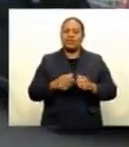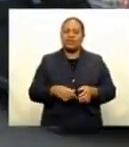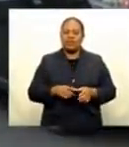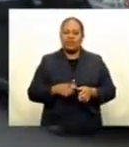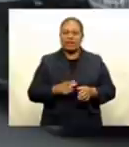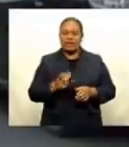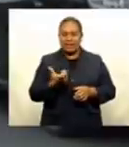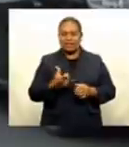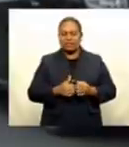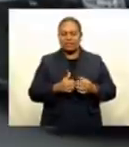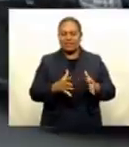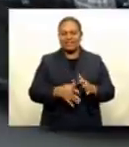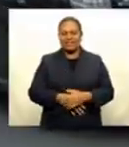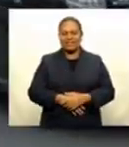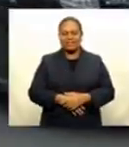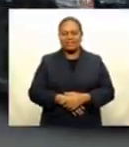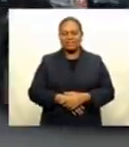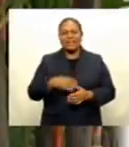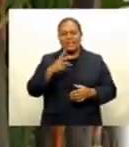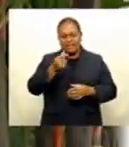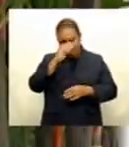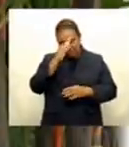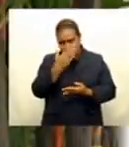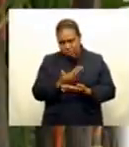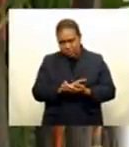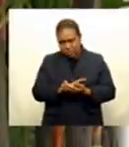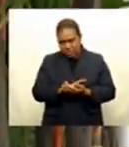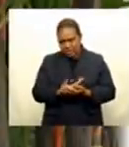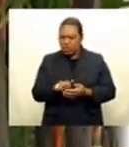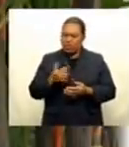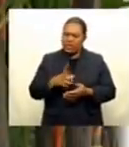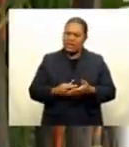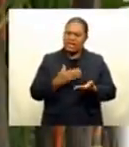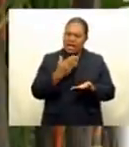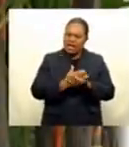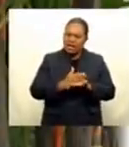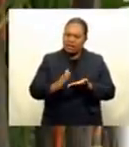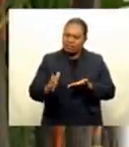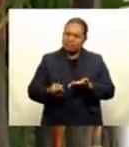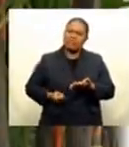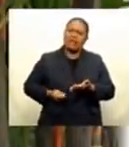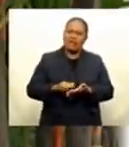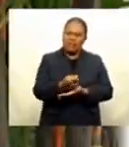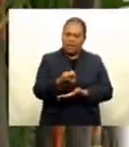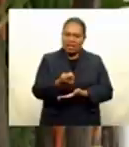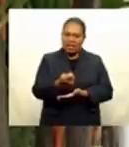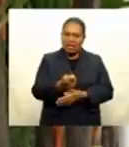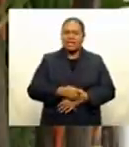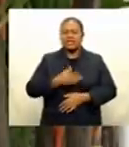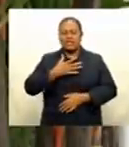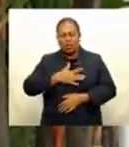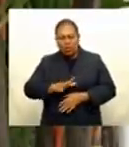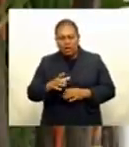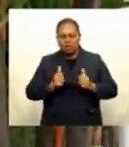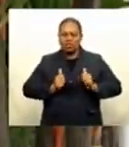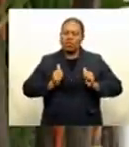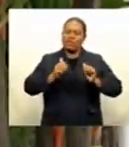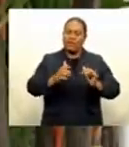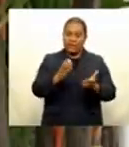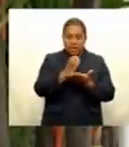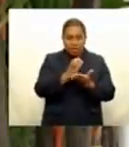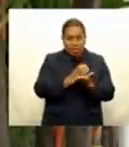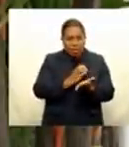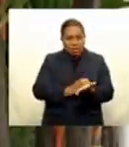moment, we have students who have been who've made their deposit and are also waiting stranded, wanting to complete their course but